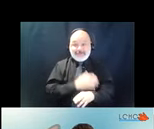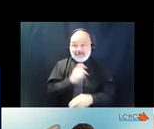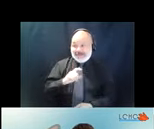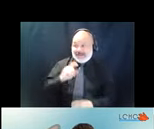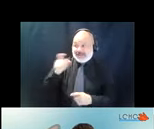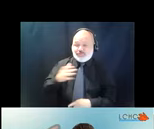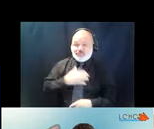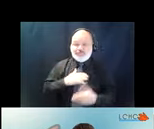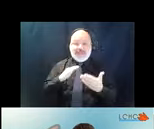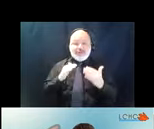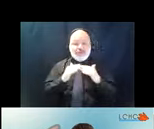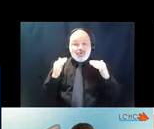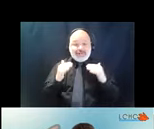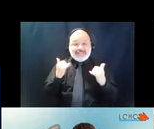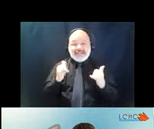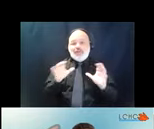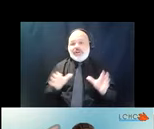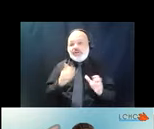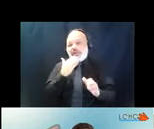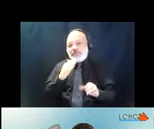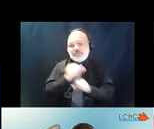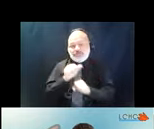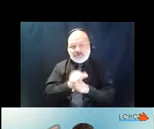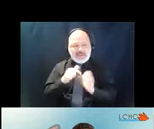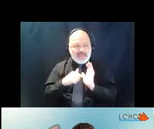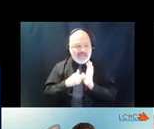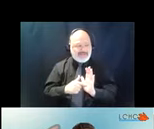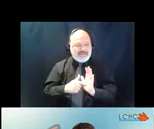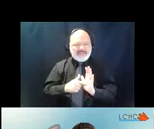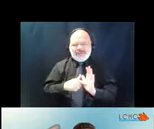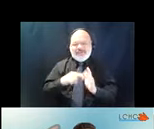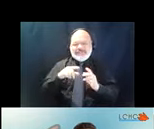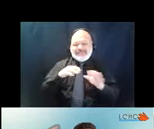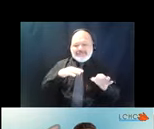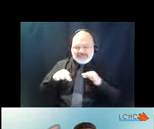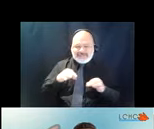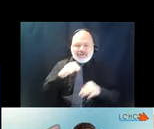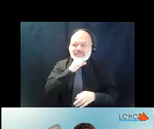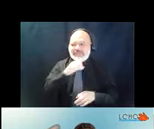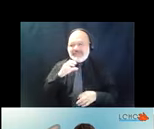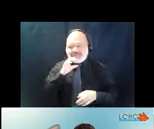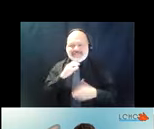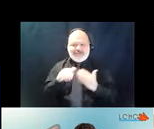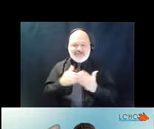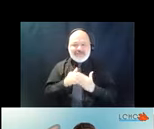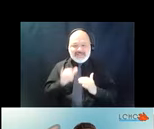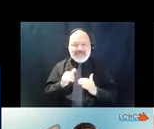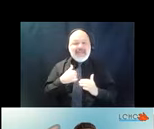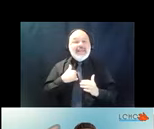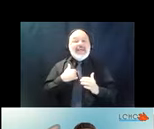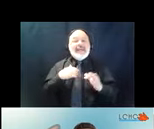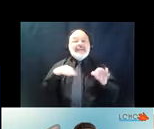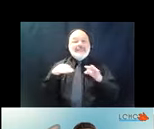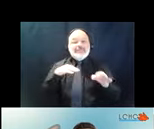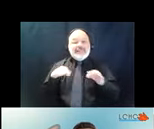my colleagues who are gonna do a great job of providing a deep dive into Latinx seniors and service delivery, I wanna spend a couple of minutes in